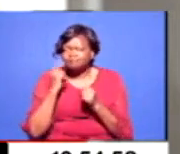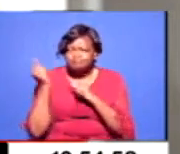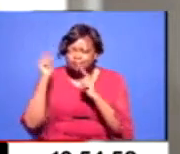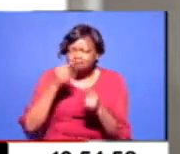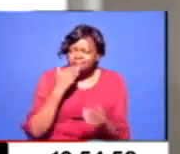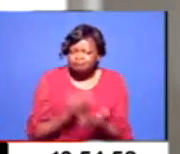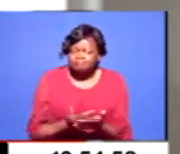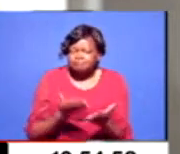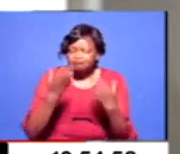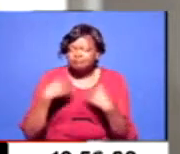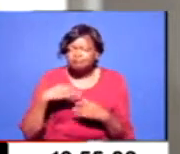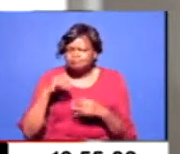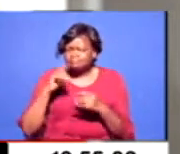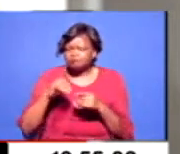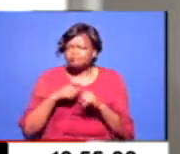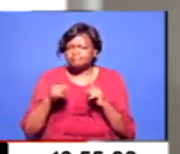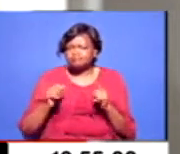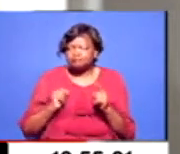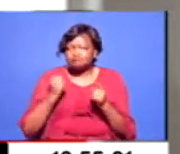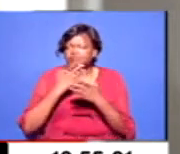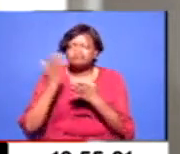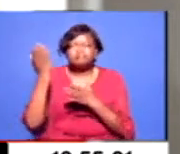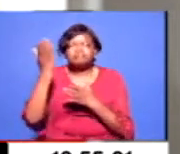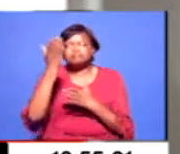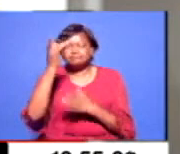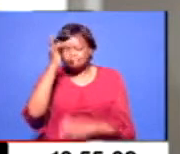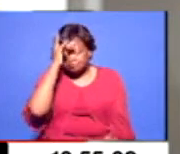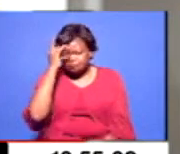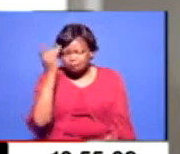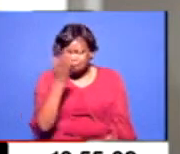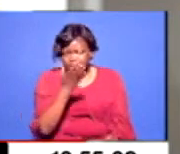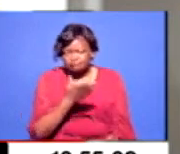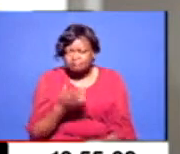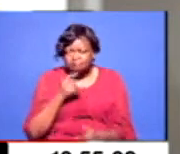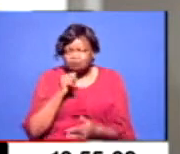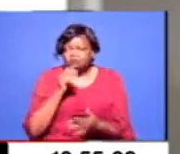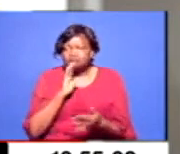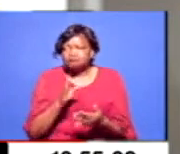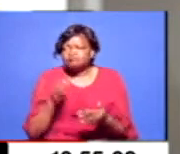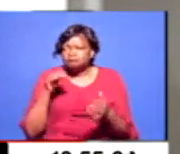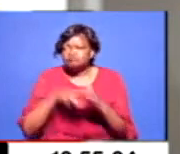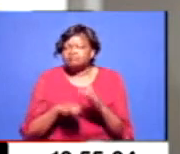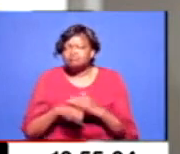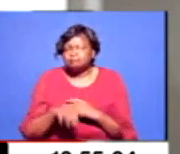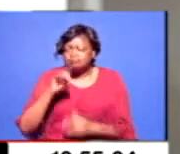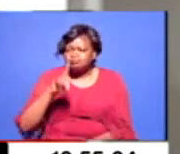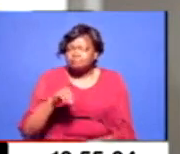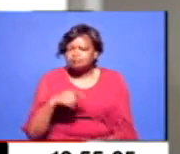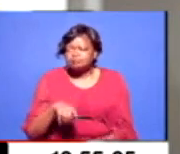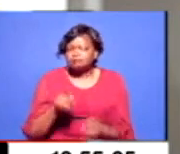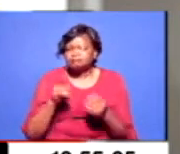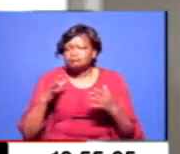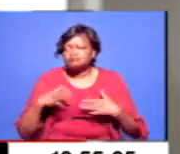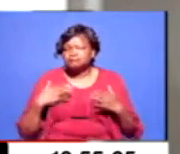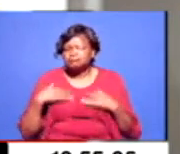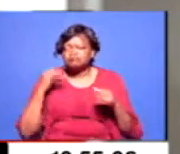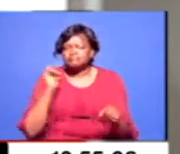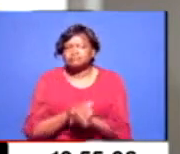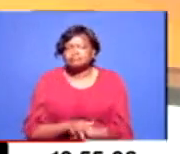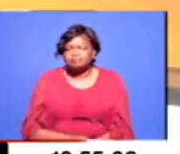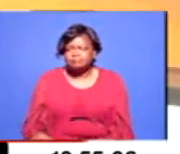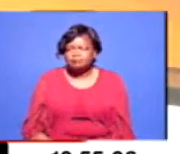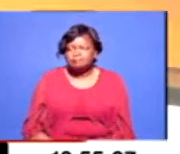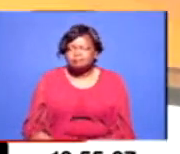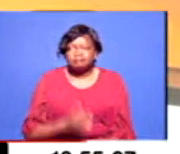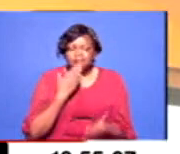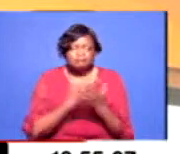give me a pad, but a girl somewhere in reserve who has not been having access to this pad, they'll be really grateful. Indeed, thank